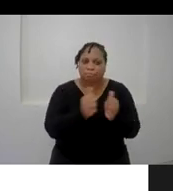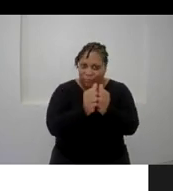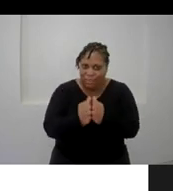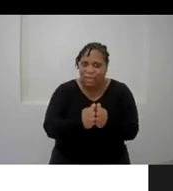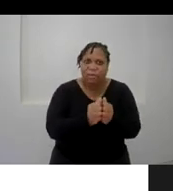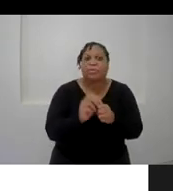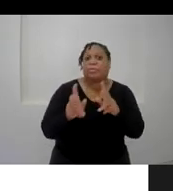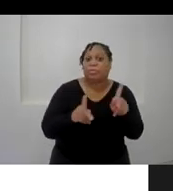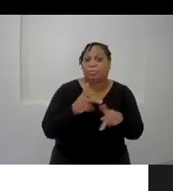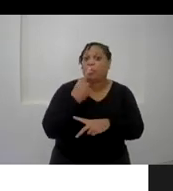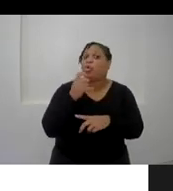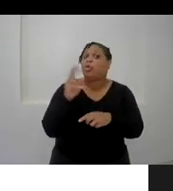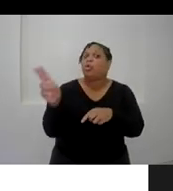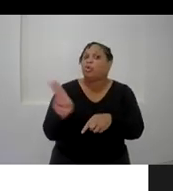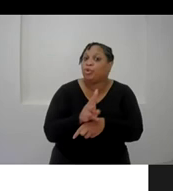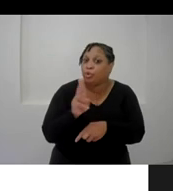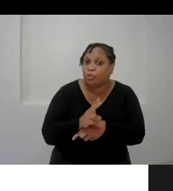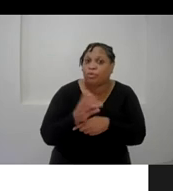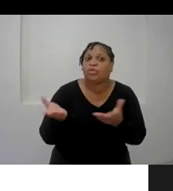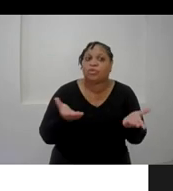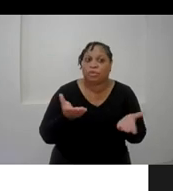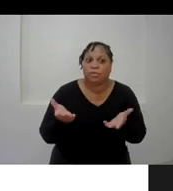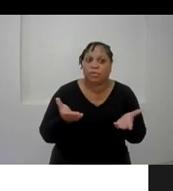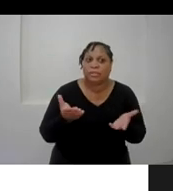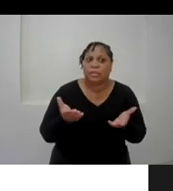who use their services.